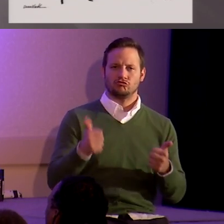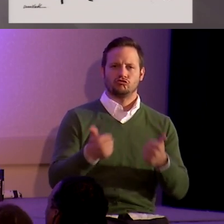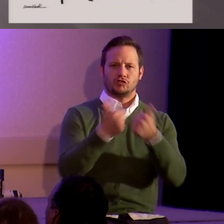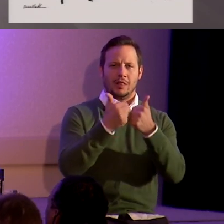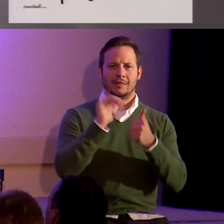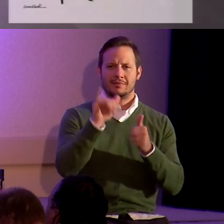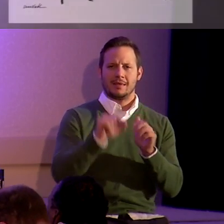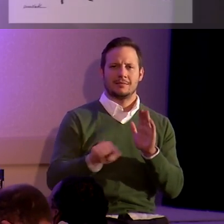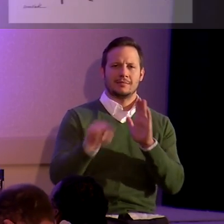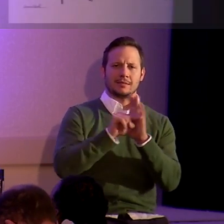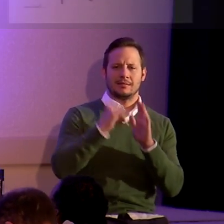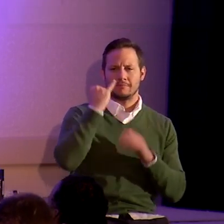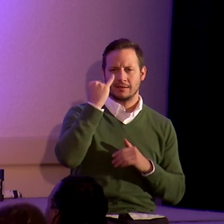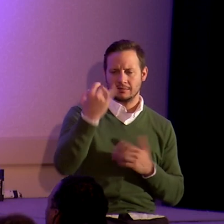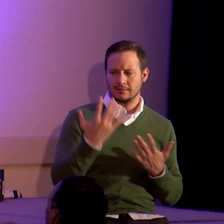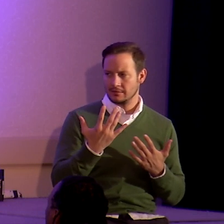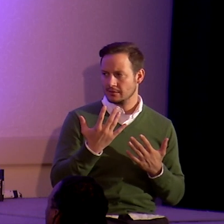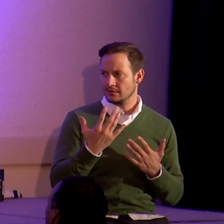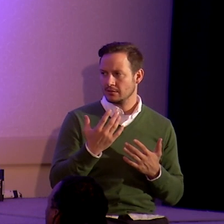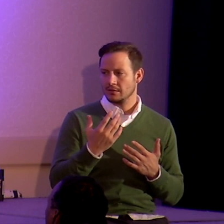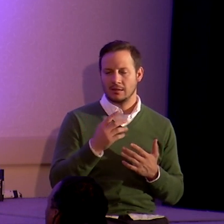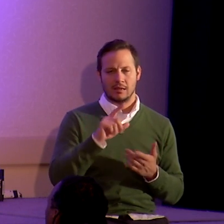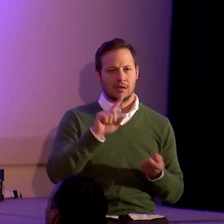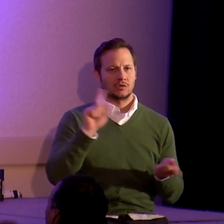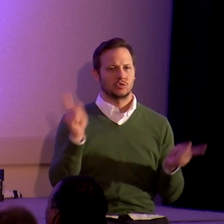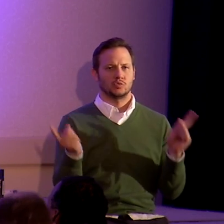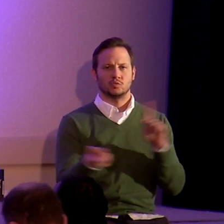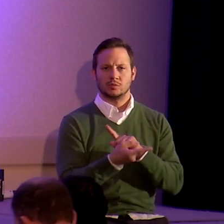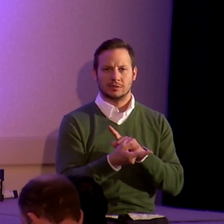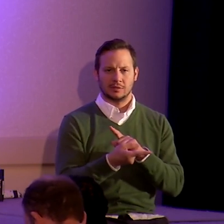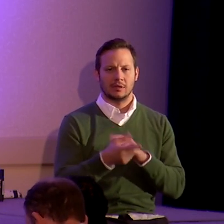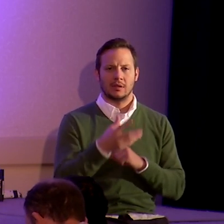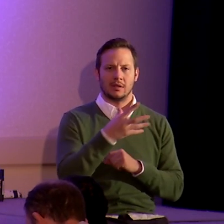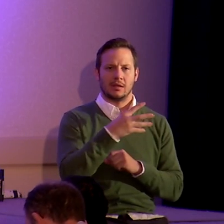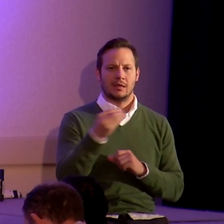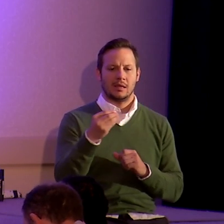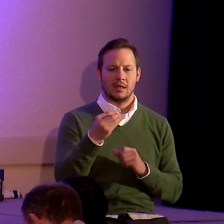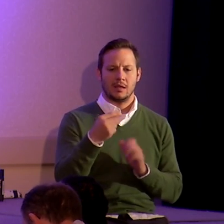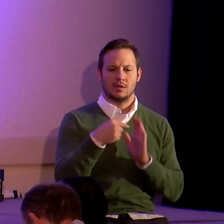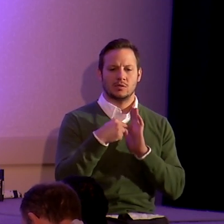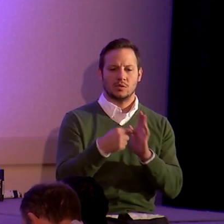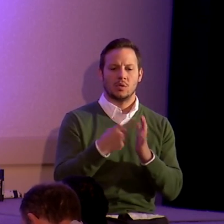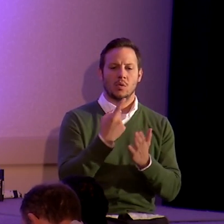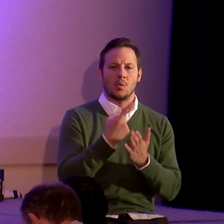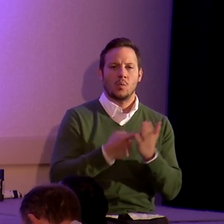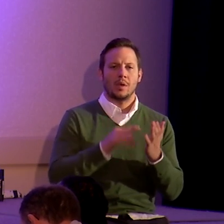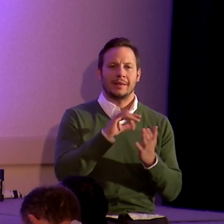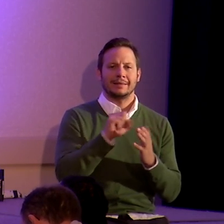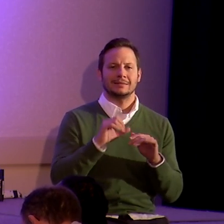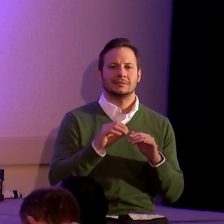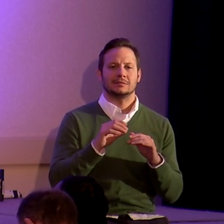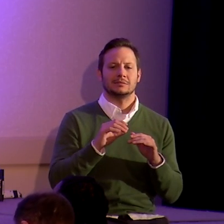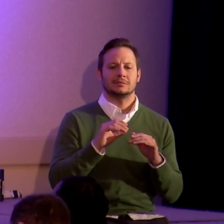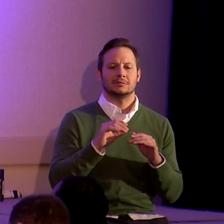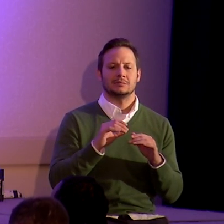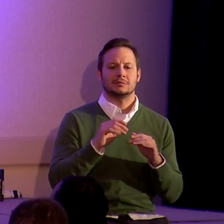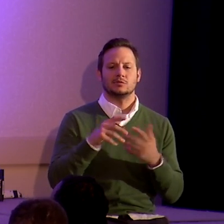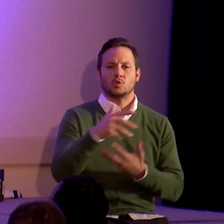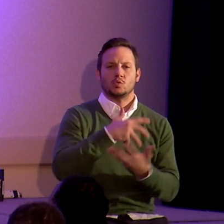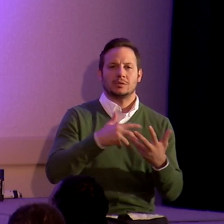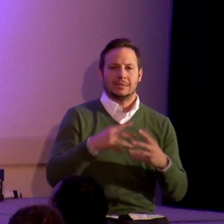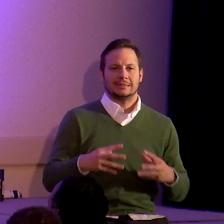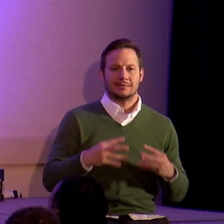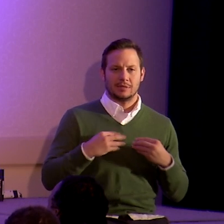image of females, turns it on its head, and undermines the limits of what is deemed socially acceptable.